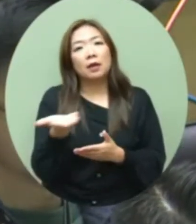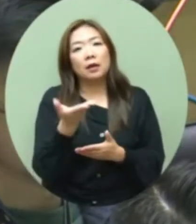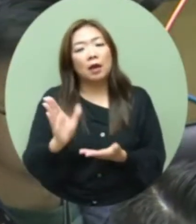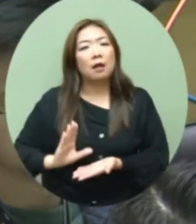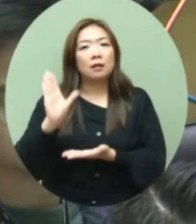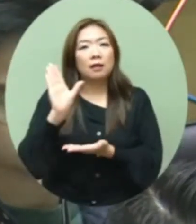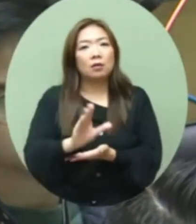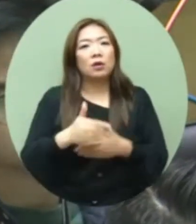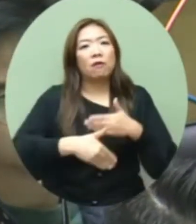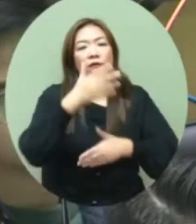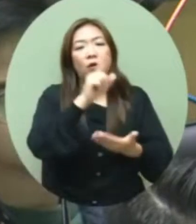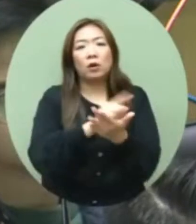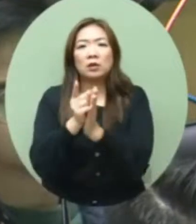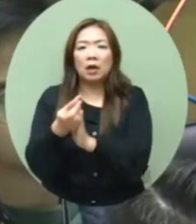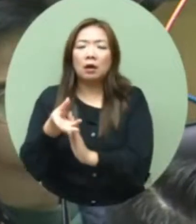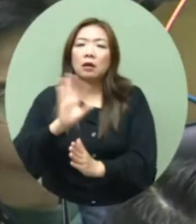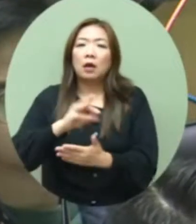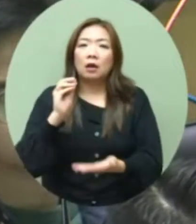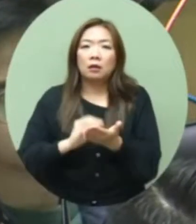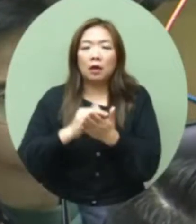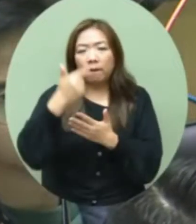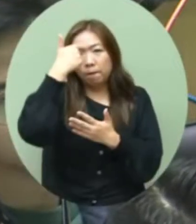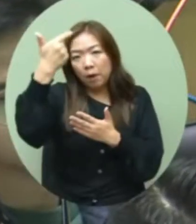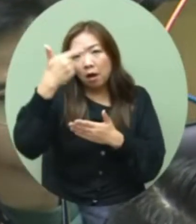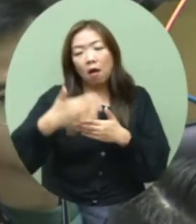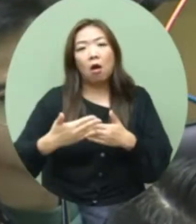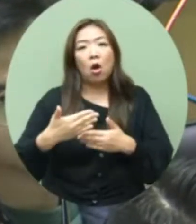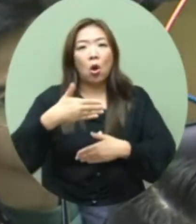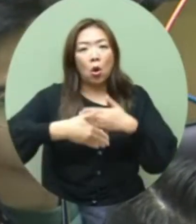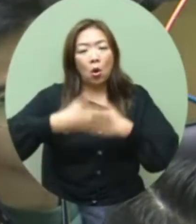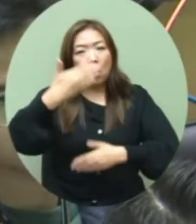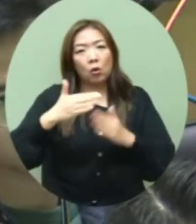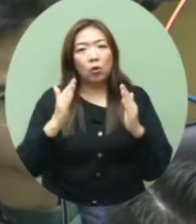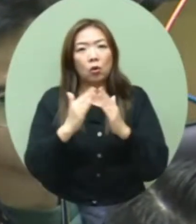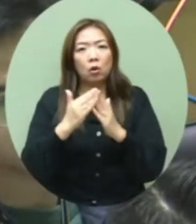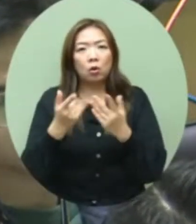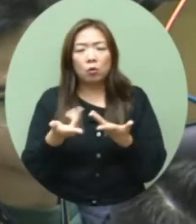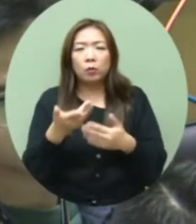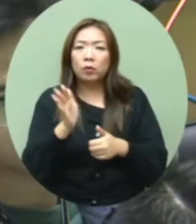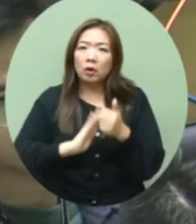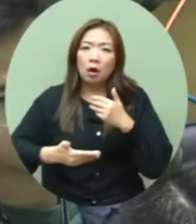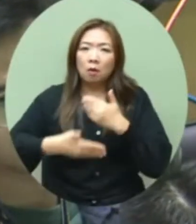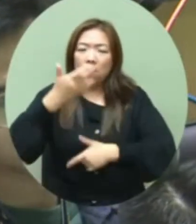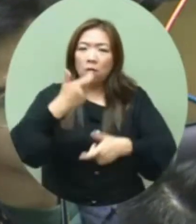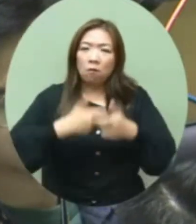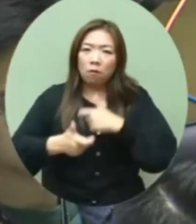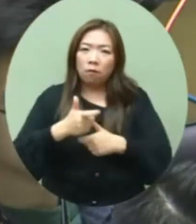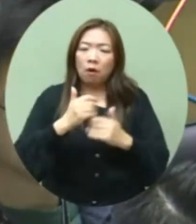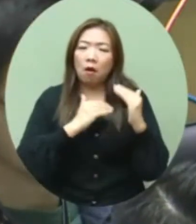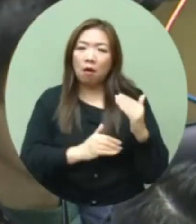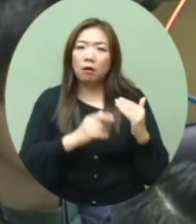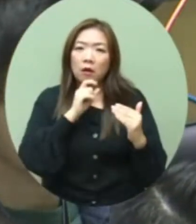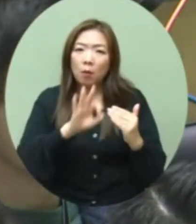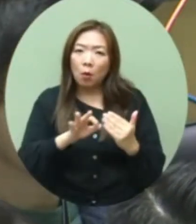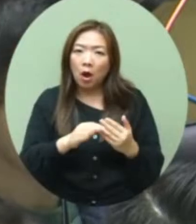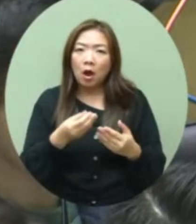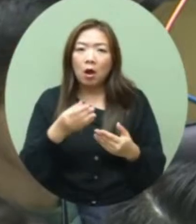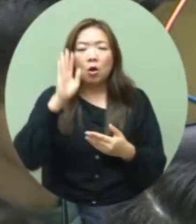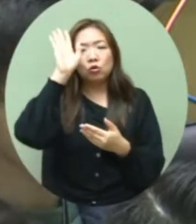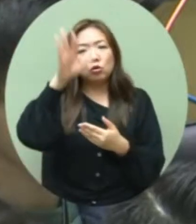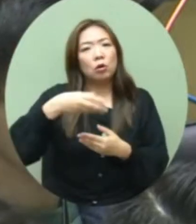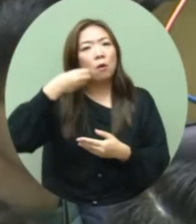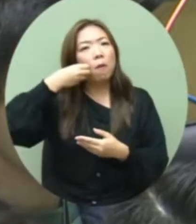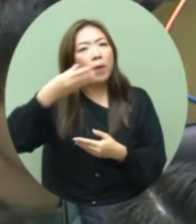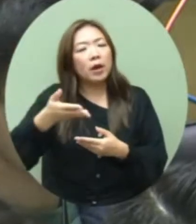people can invest in real estate under the scheme, but people have to invest in upmarket home. Will there only be a limited effect